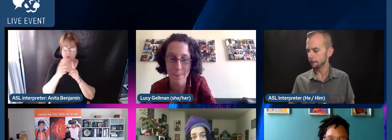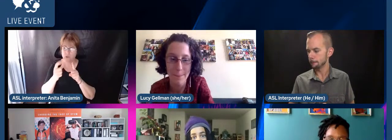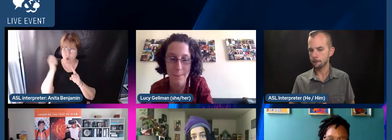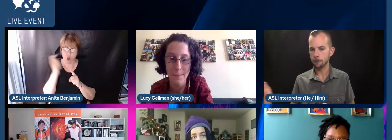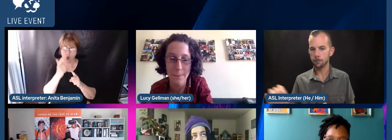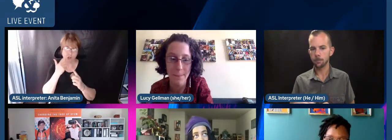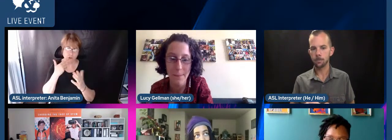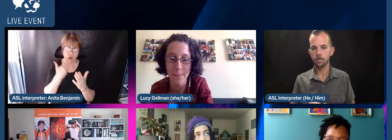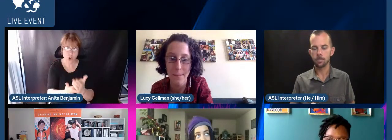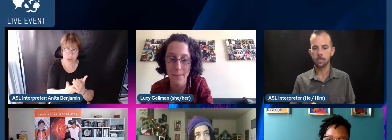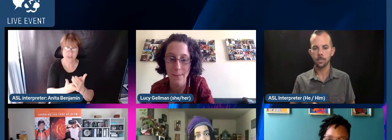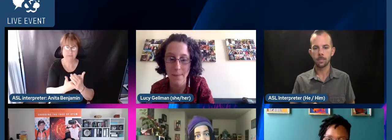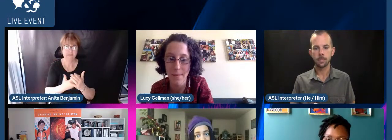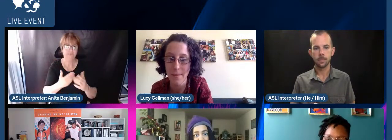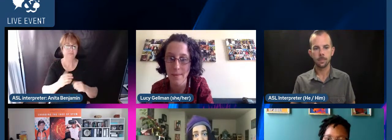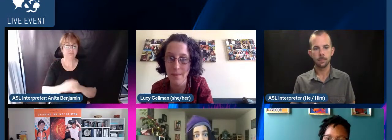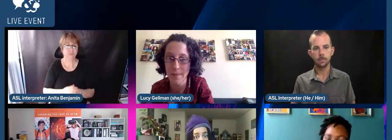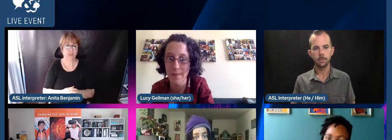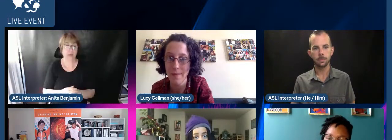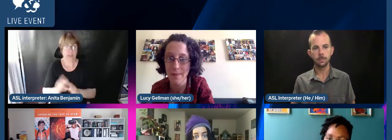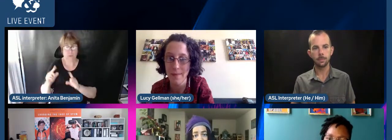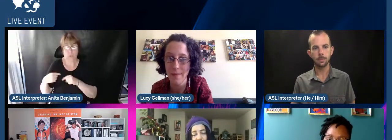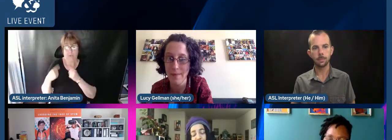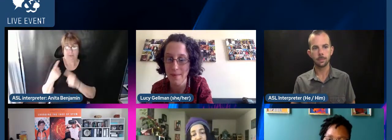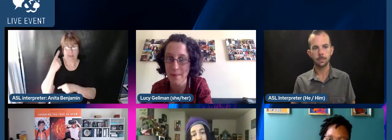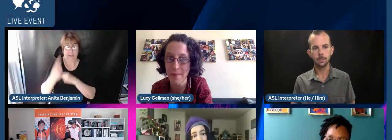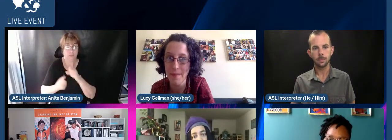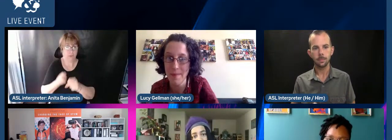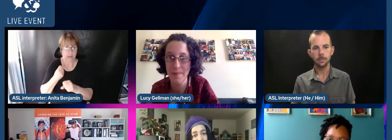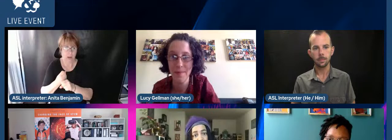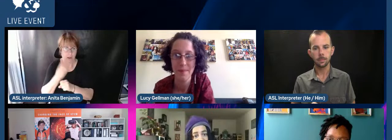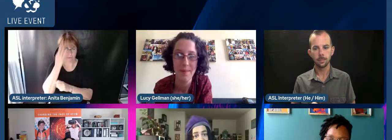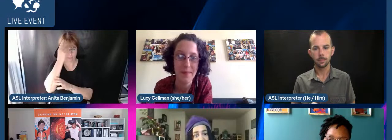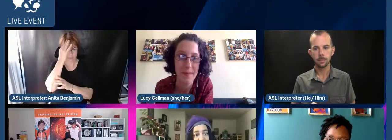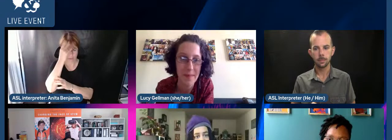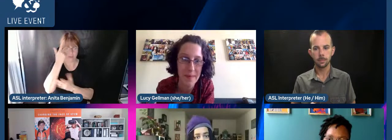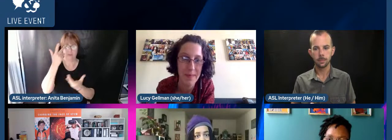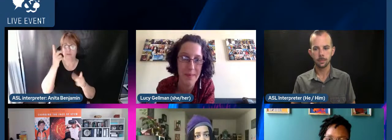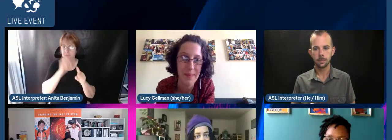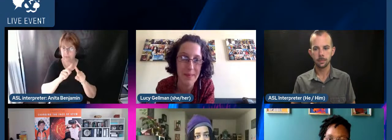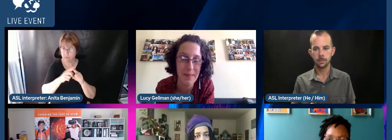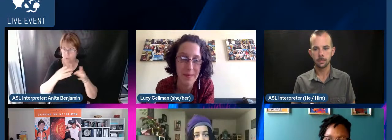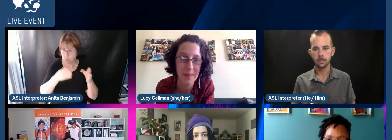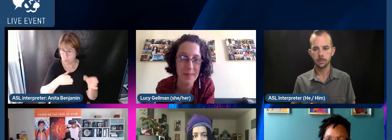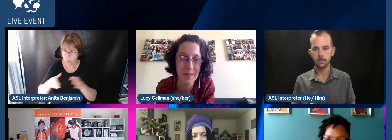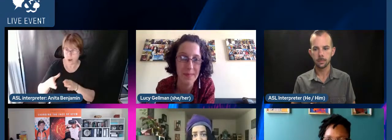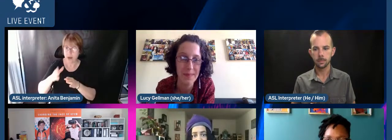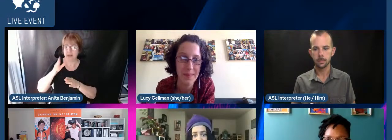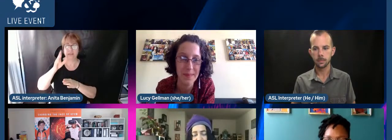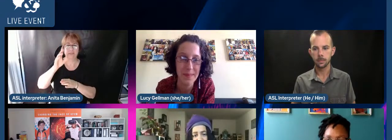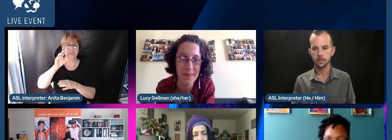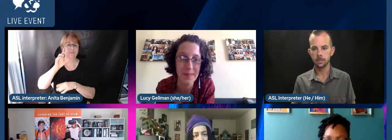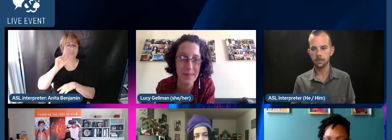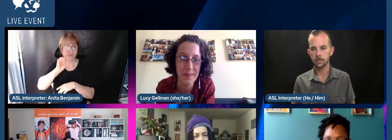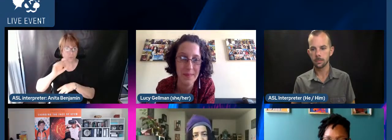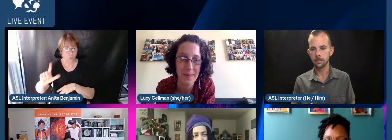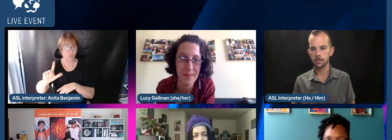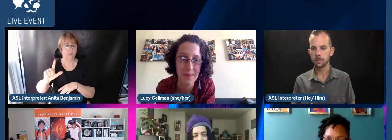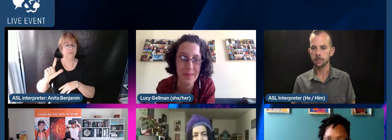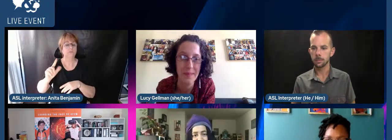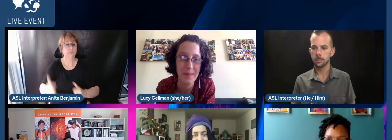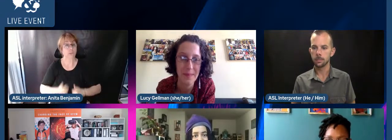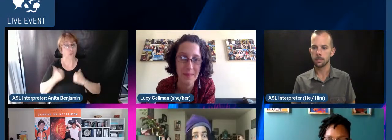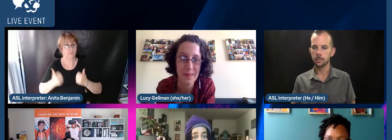thinking about how in the last year and a half, a lot of the tools and ways of the disabled community to survive, a lot of our